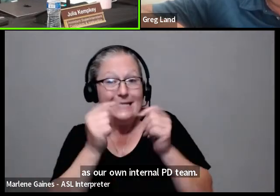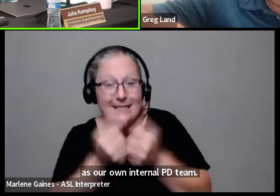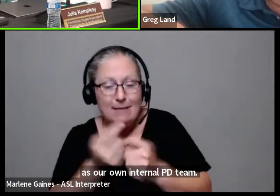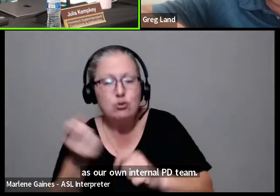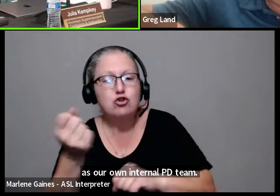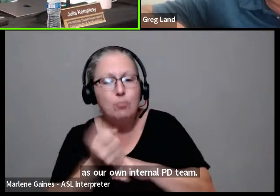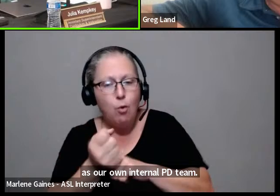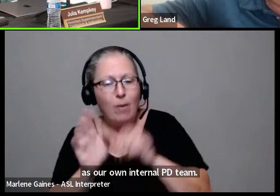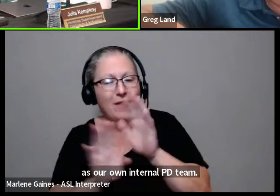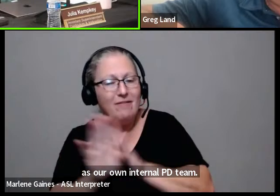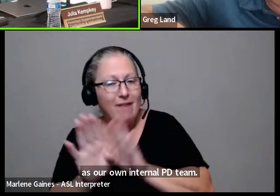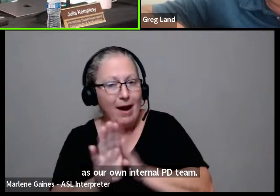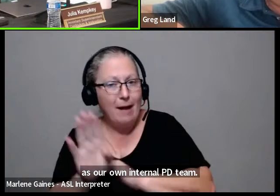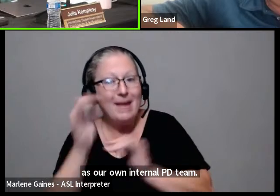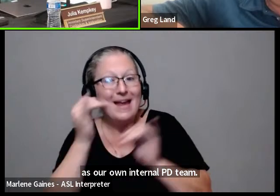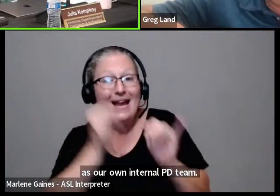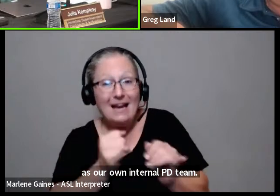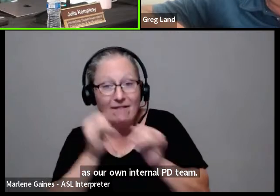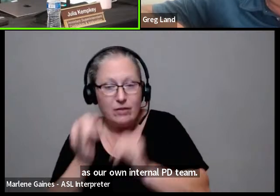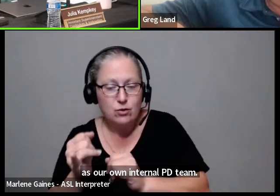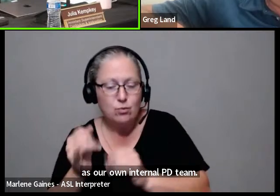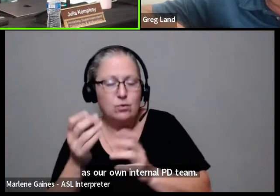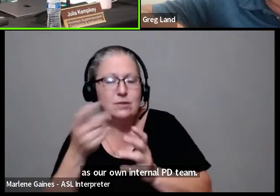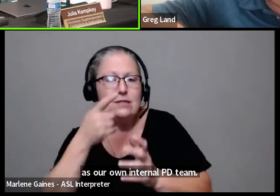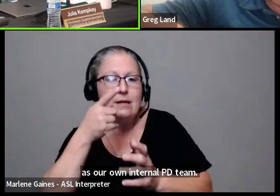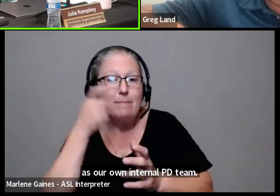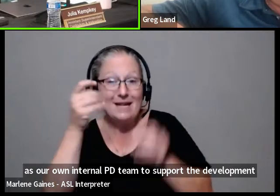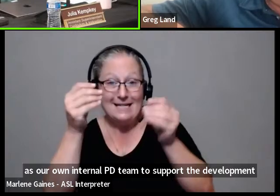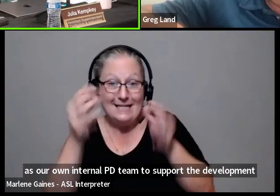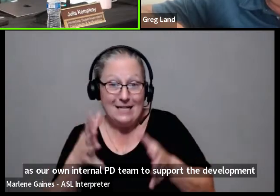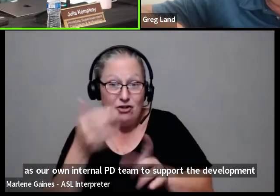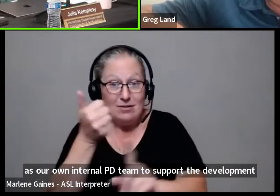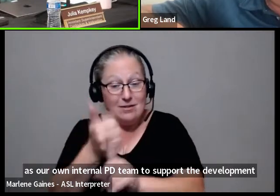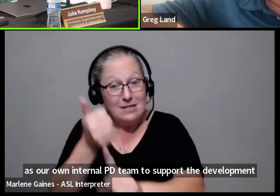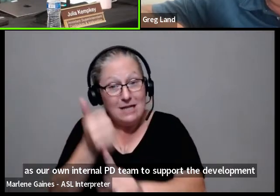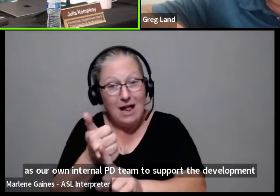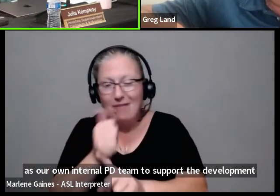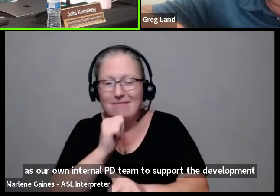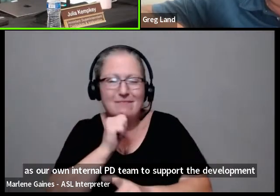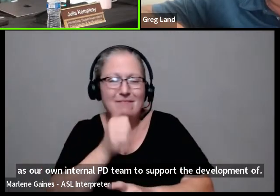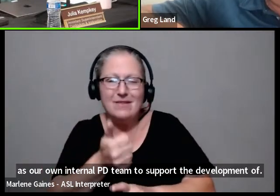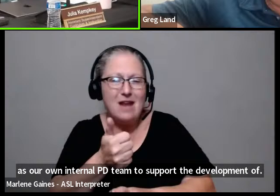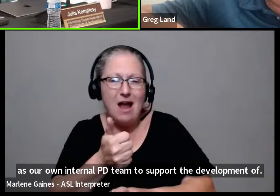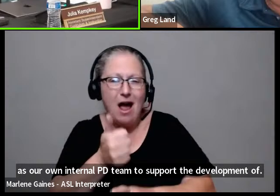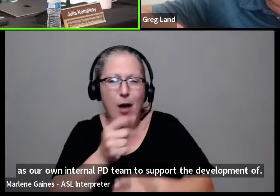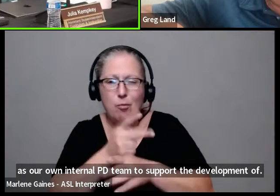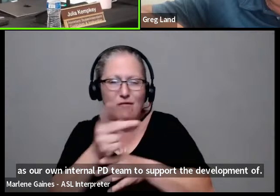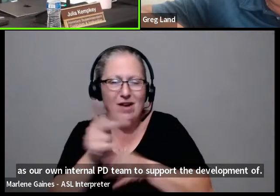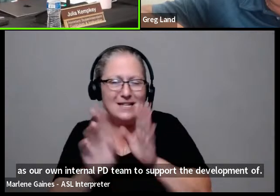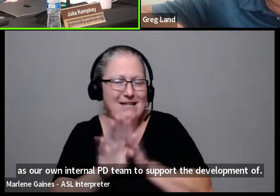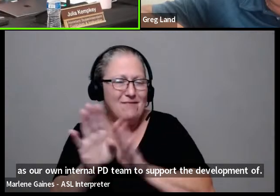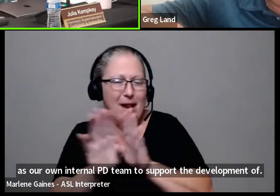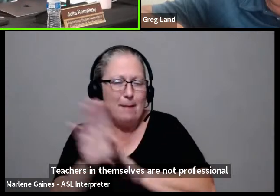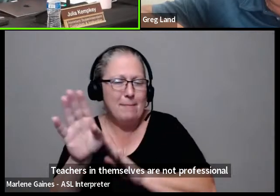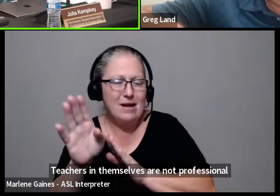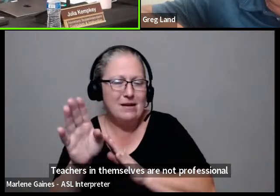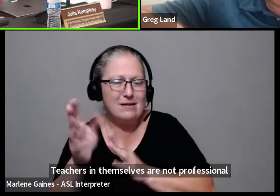the development of individuals, because teachers in themselves are not professional development